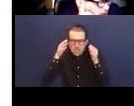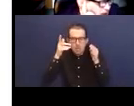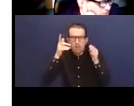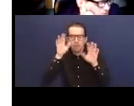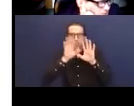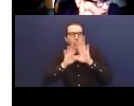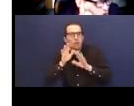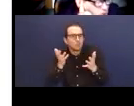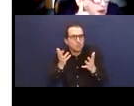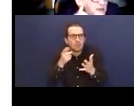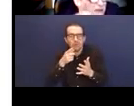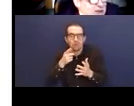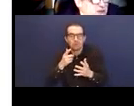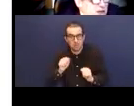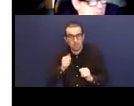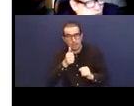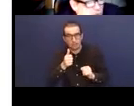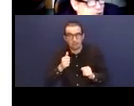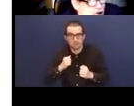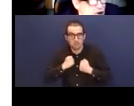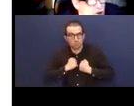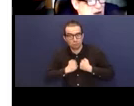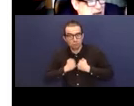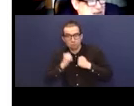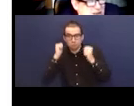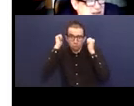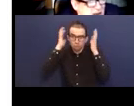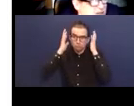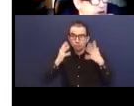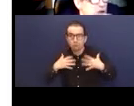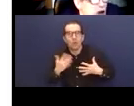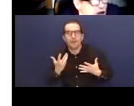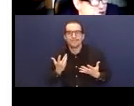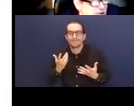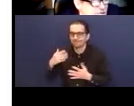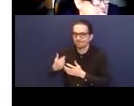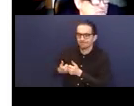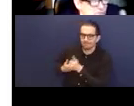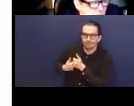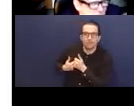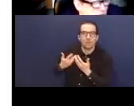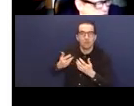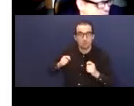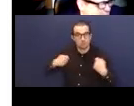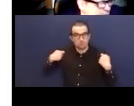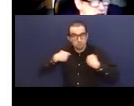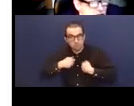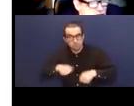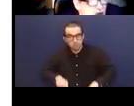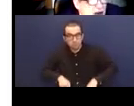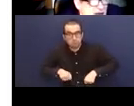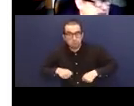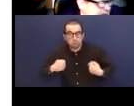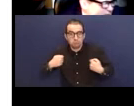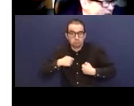And then the enumerator, and this is an important point, who collects this data? People are trained, not very well,